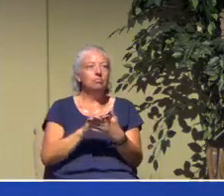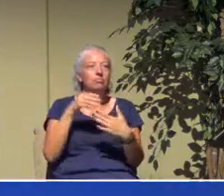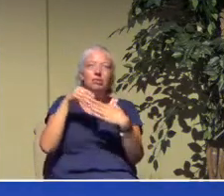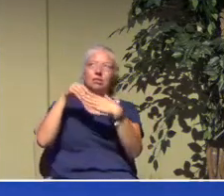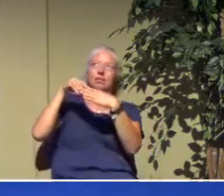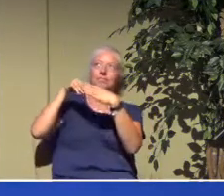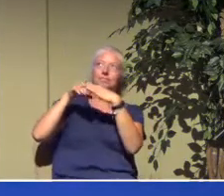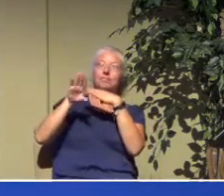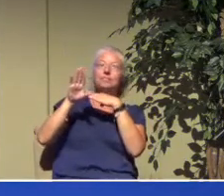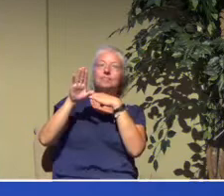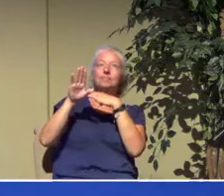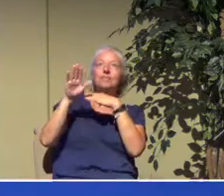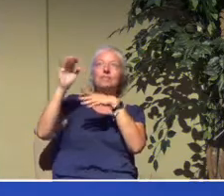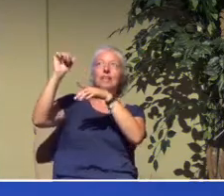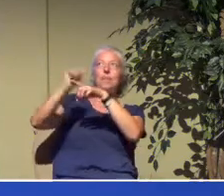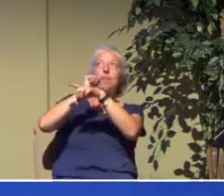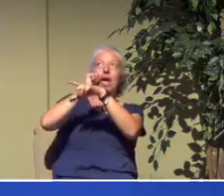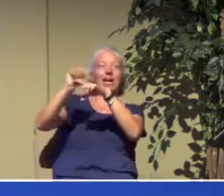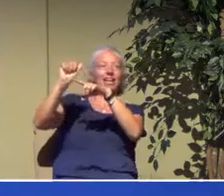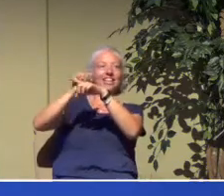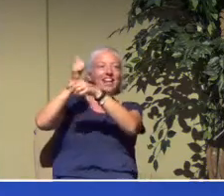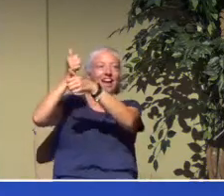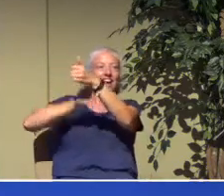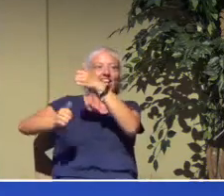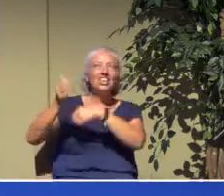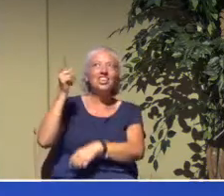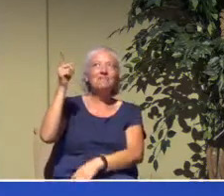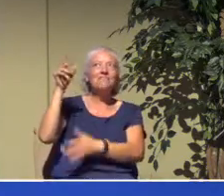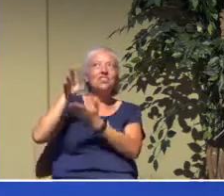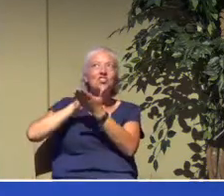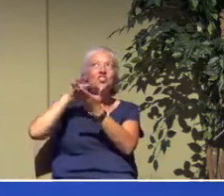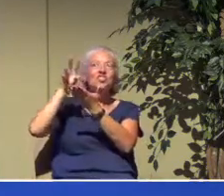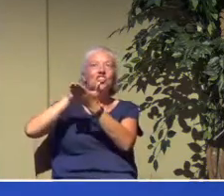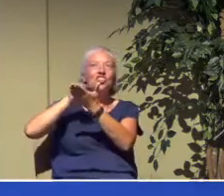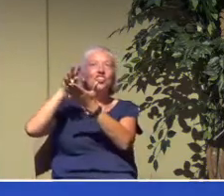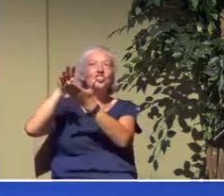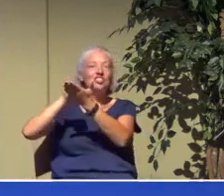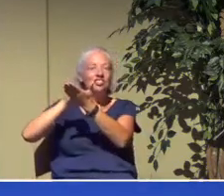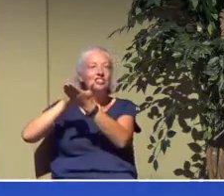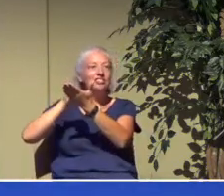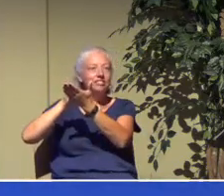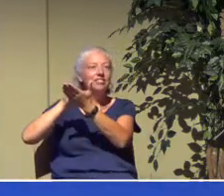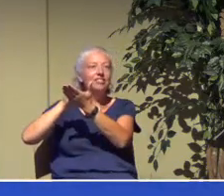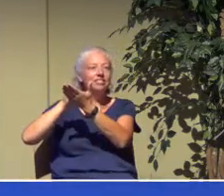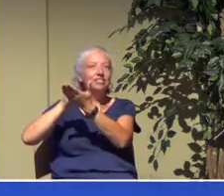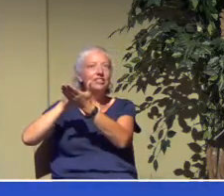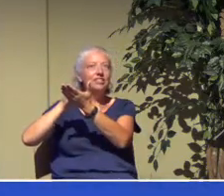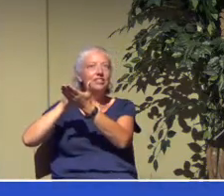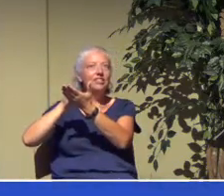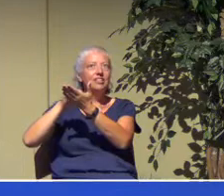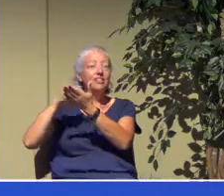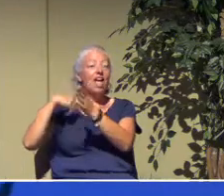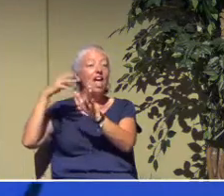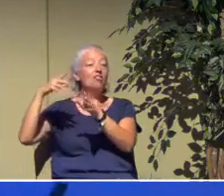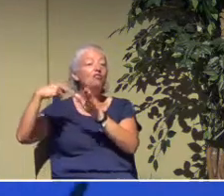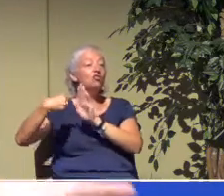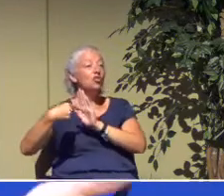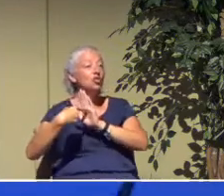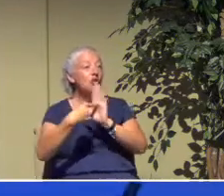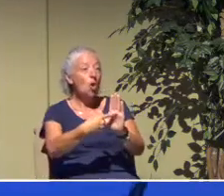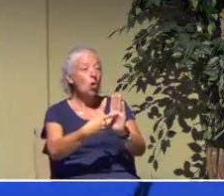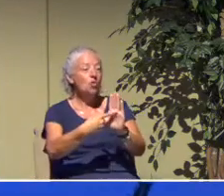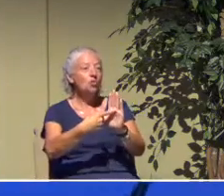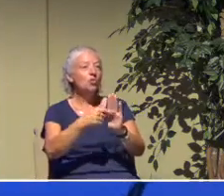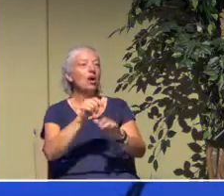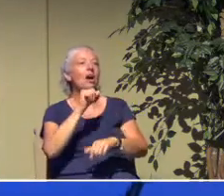into an apprenticeship with me. Be intentional about that, and I will show you the unforced